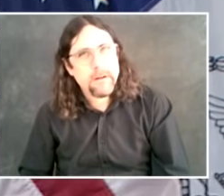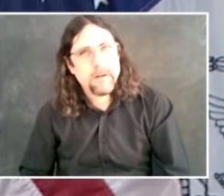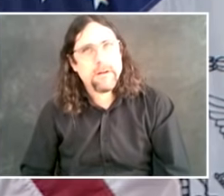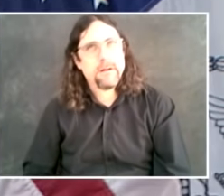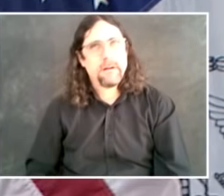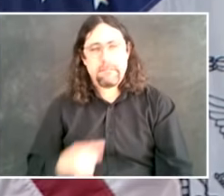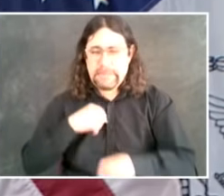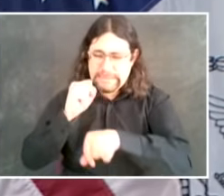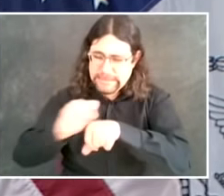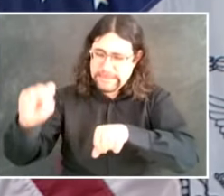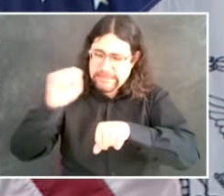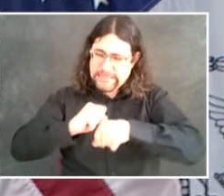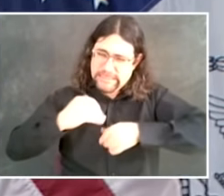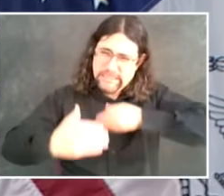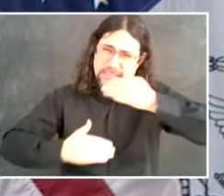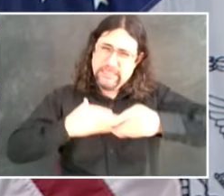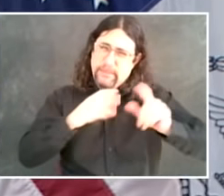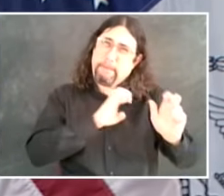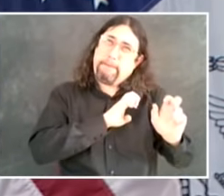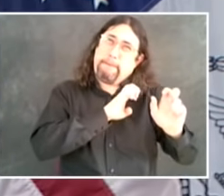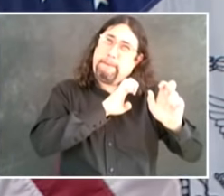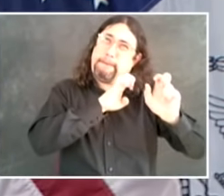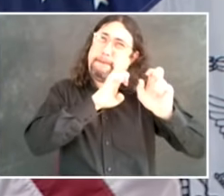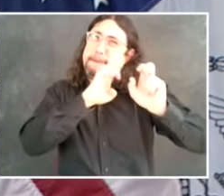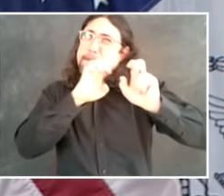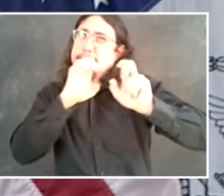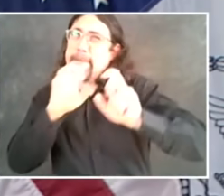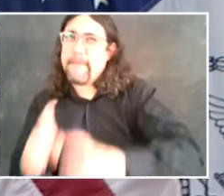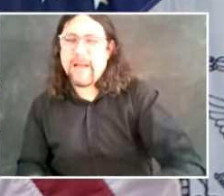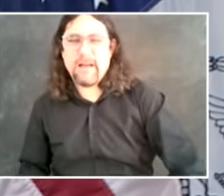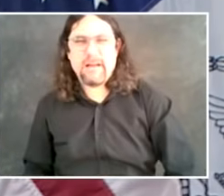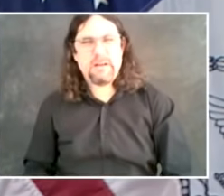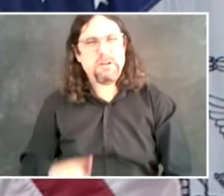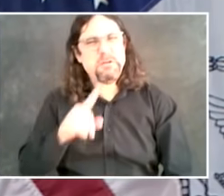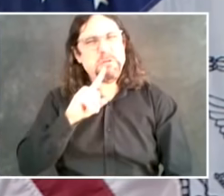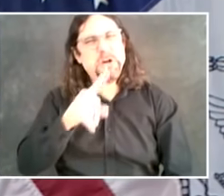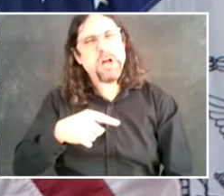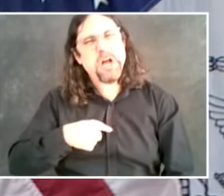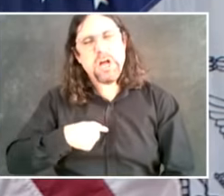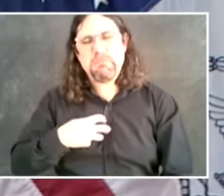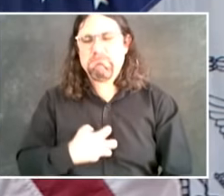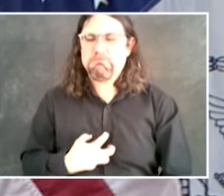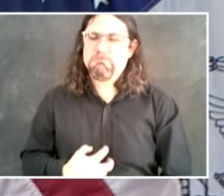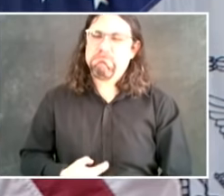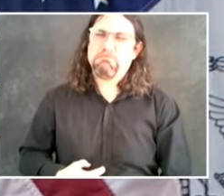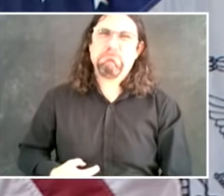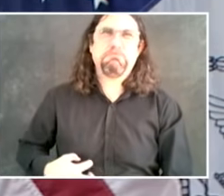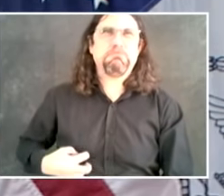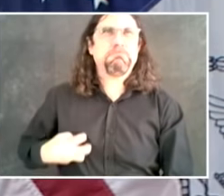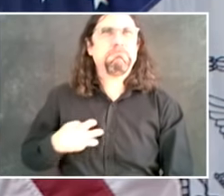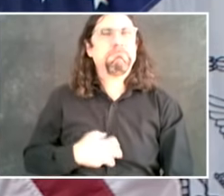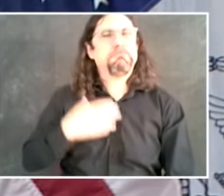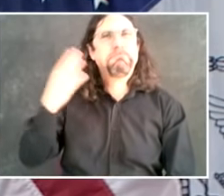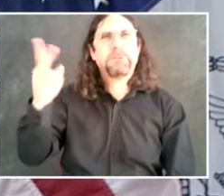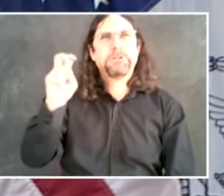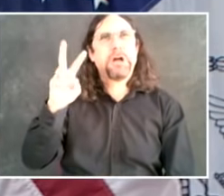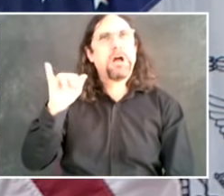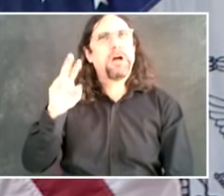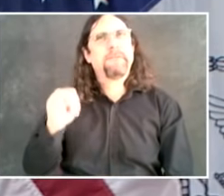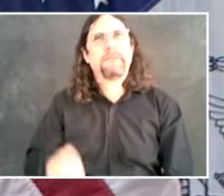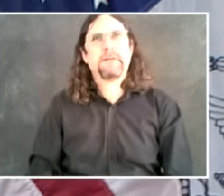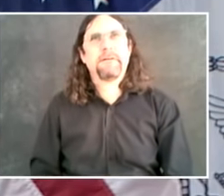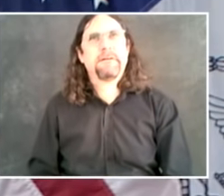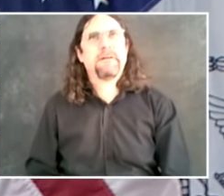disgusted when I heard these comments, because it sounded like the comments not only of a cheapskate, but someone who just